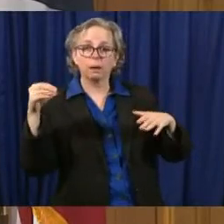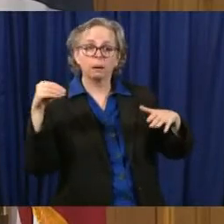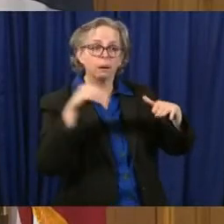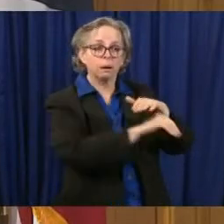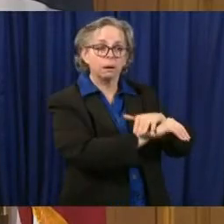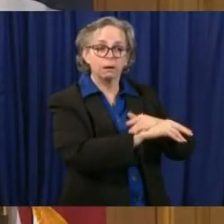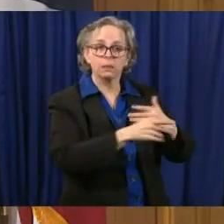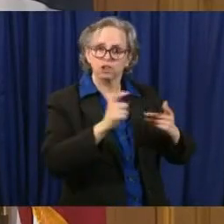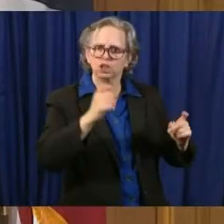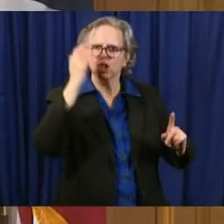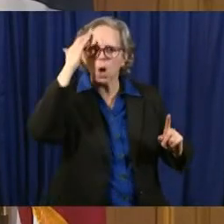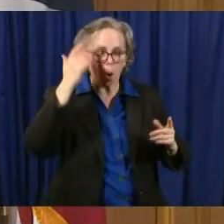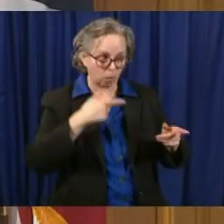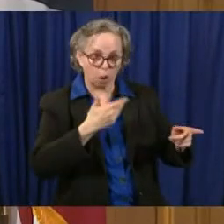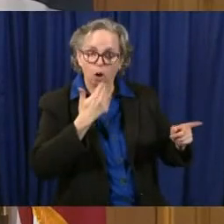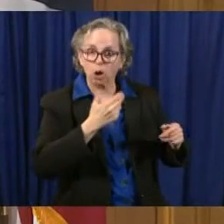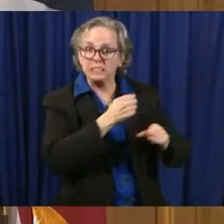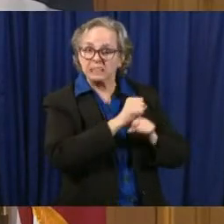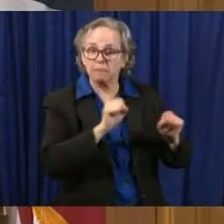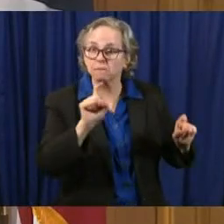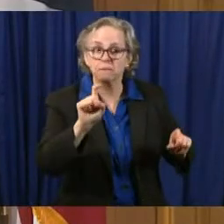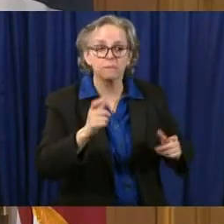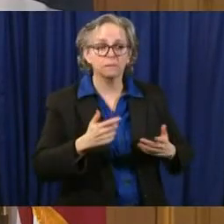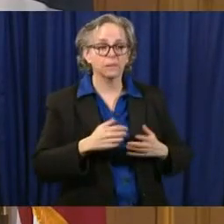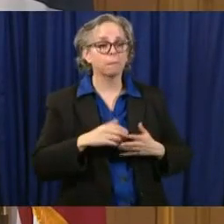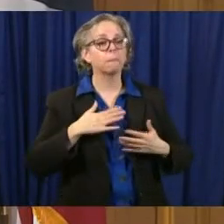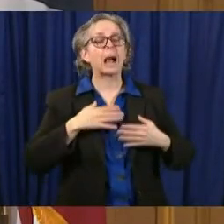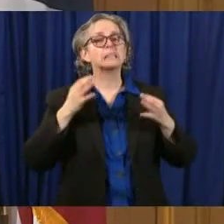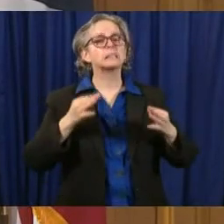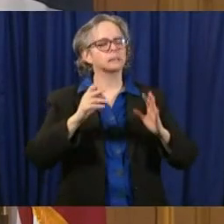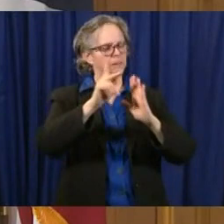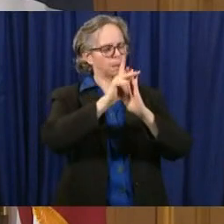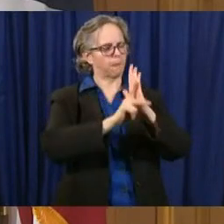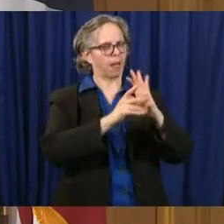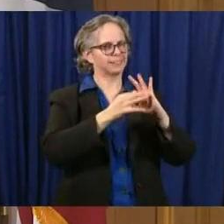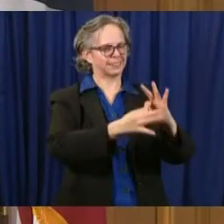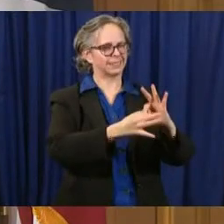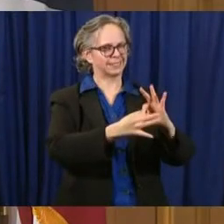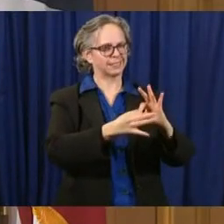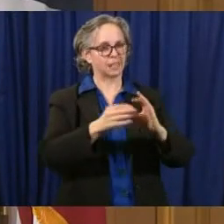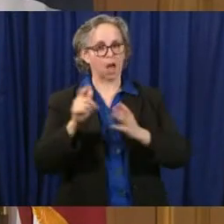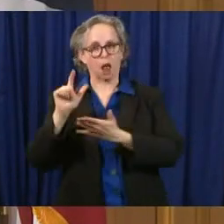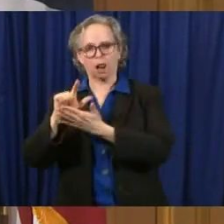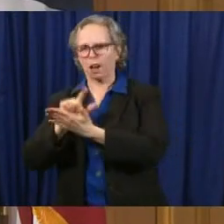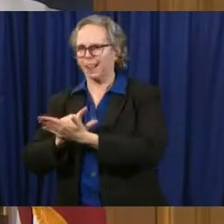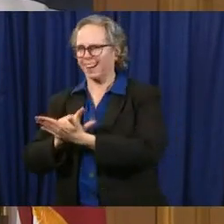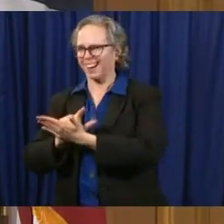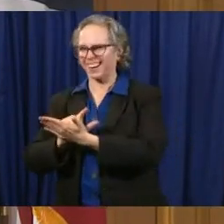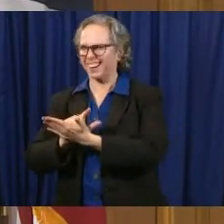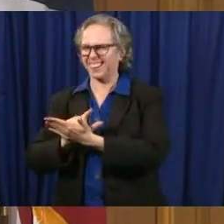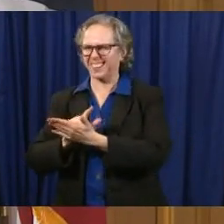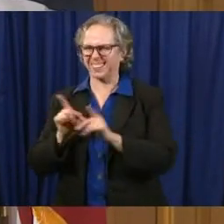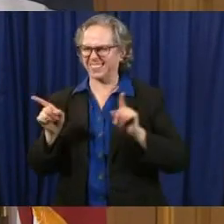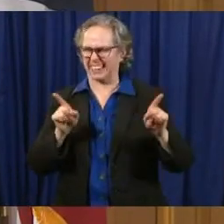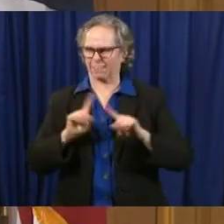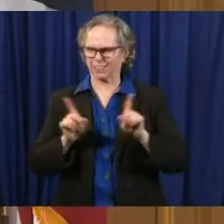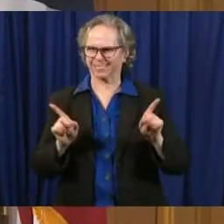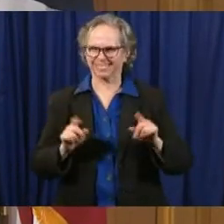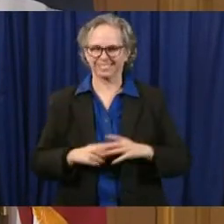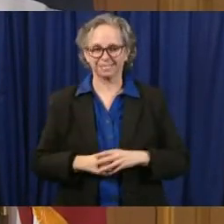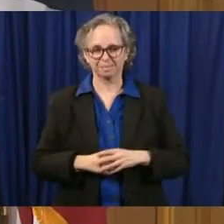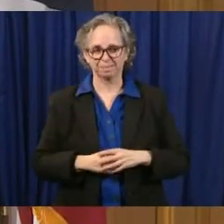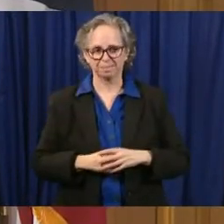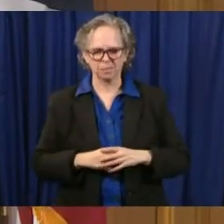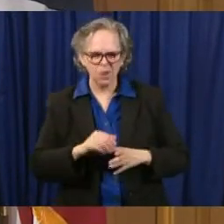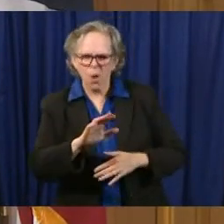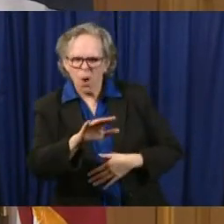to know it. So my decision, Randy, was a policy decision. I didn't get into the legalities of it at all, frankly. Okay, but the